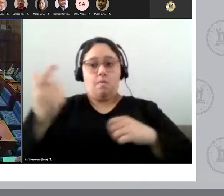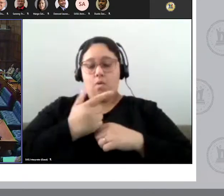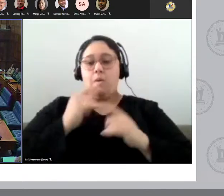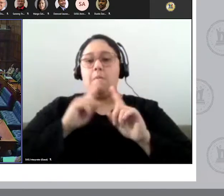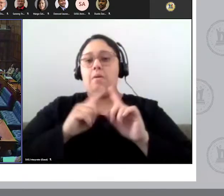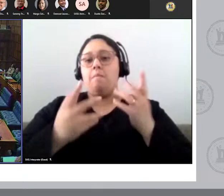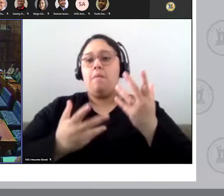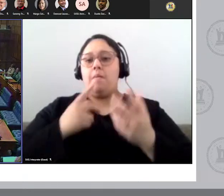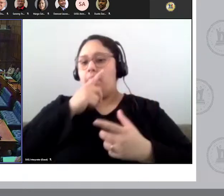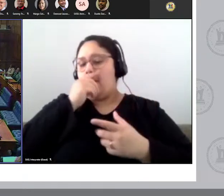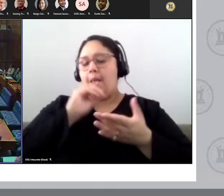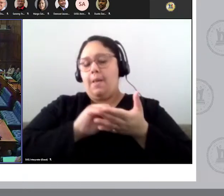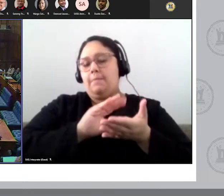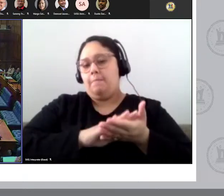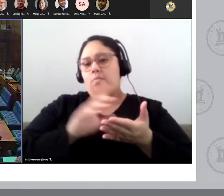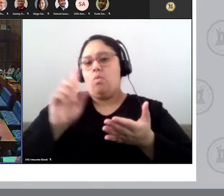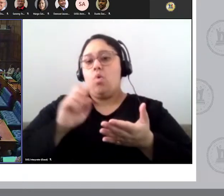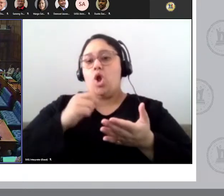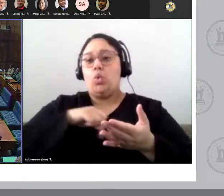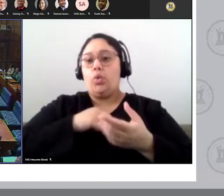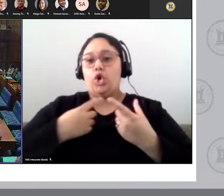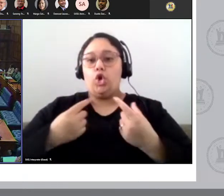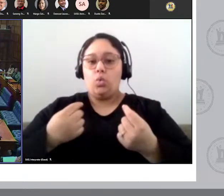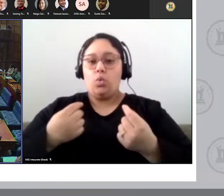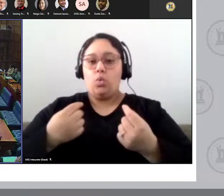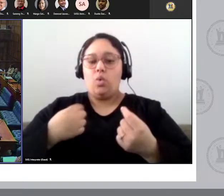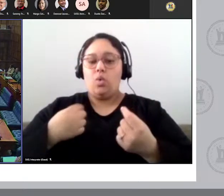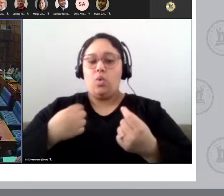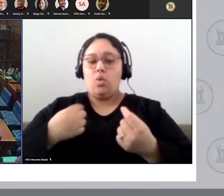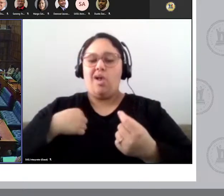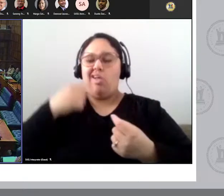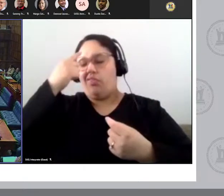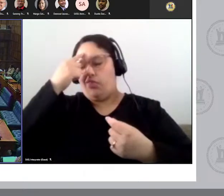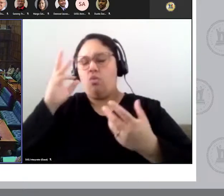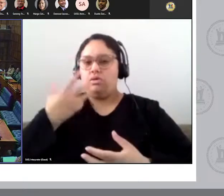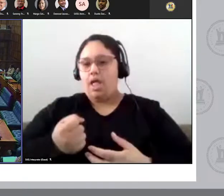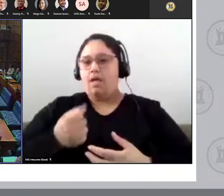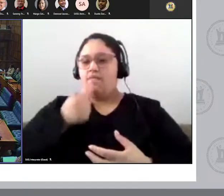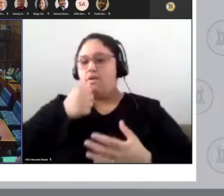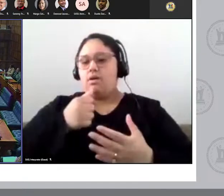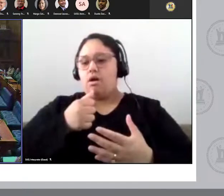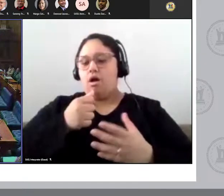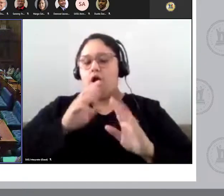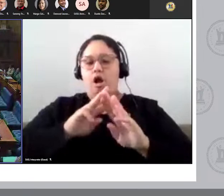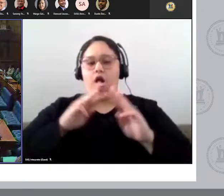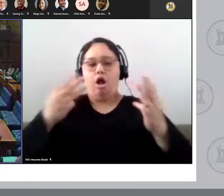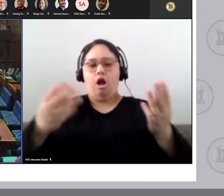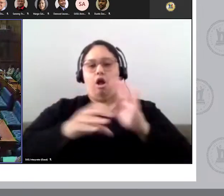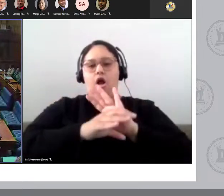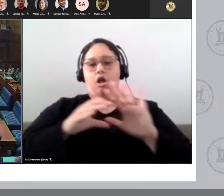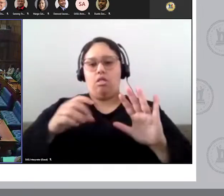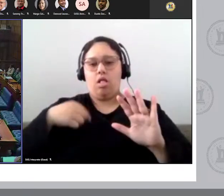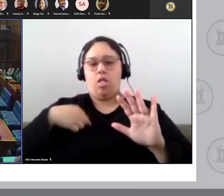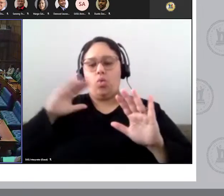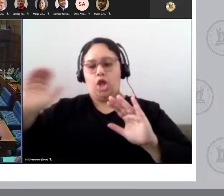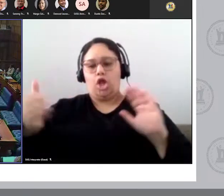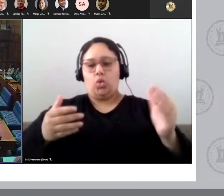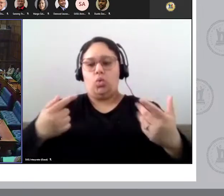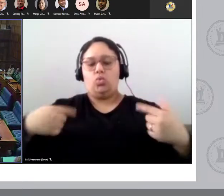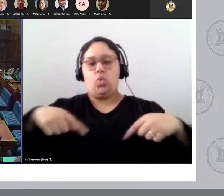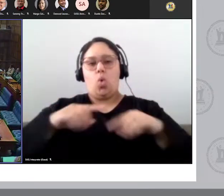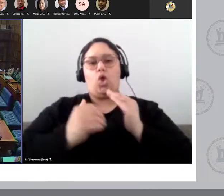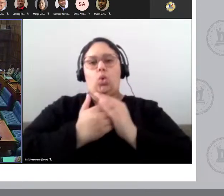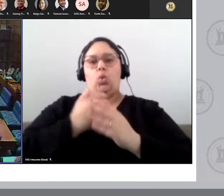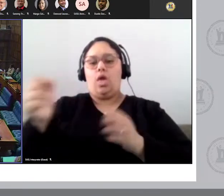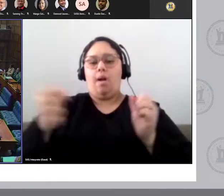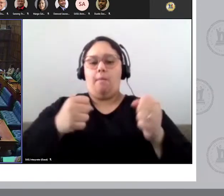just maybe the names. What we've done, I think there was a legislator article where we introduced last year all the newly appointed floor